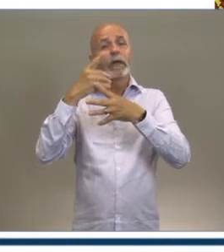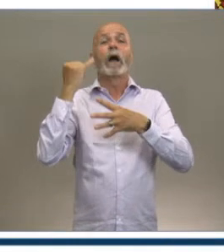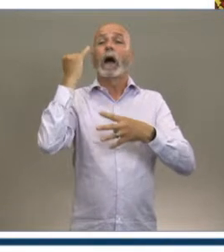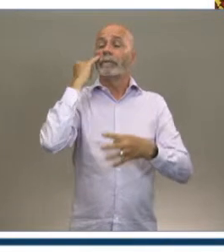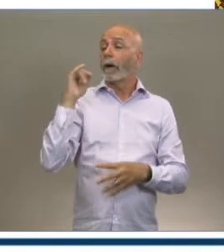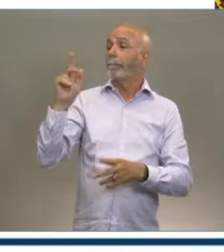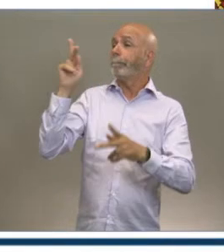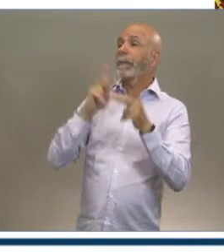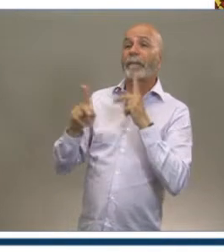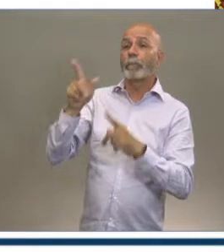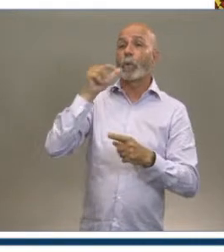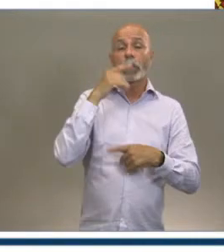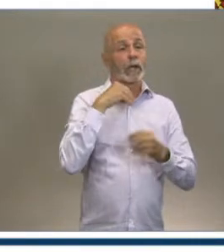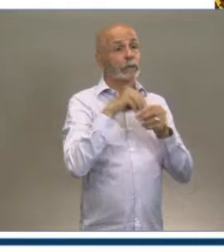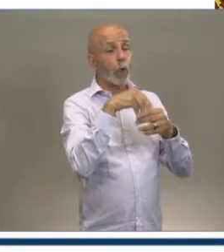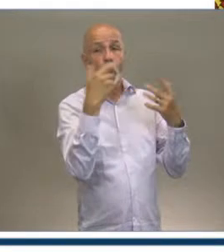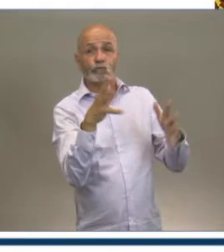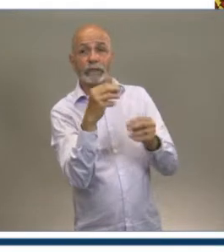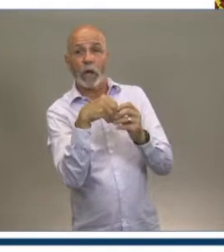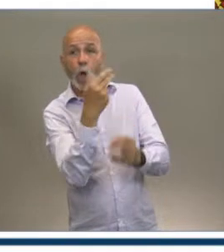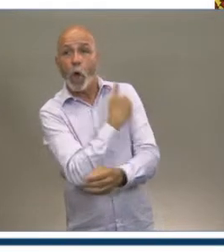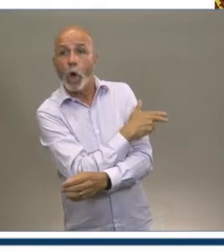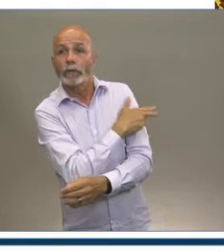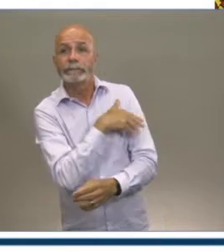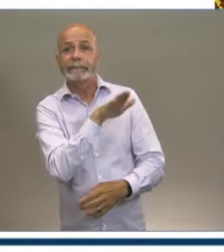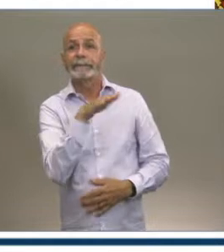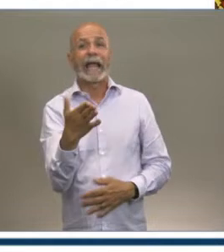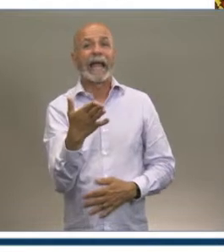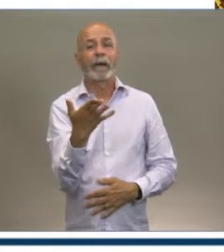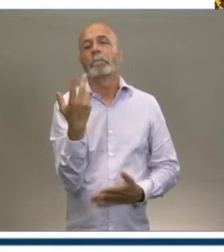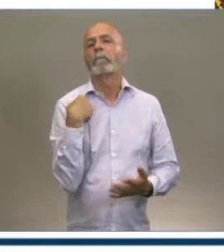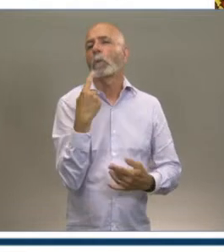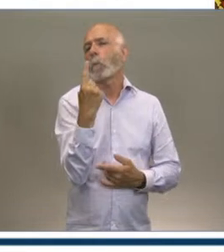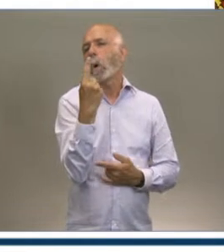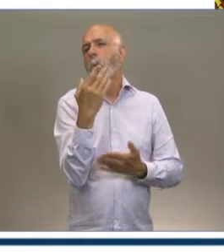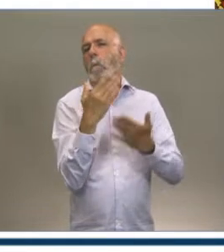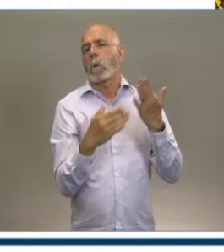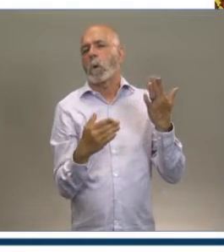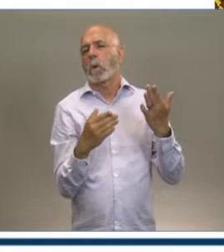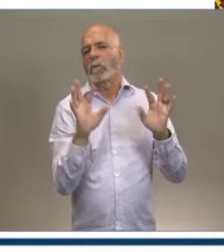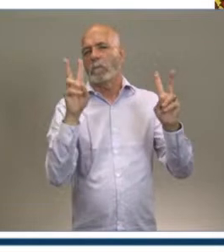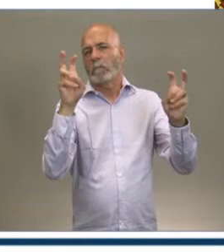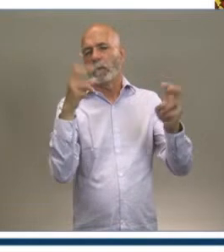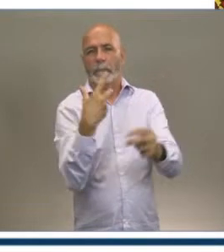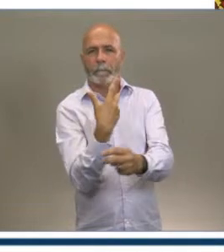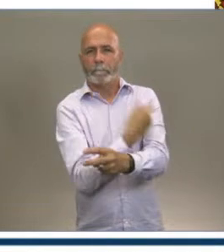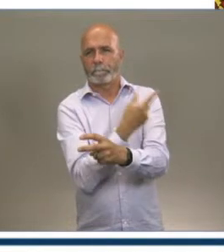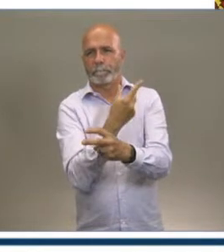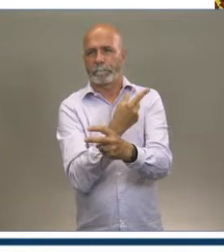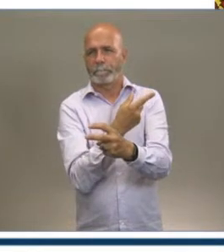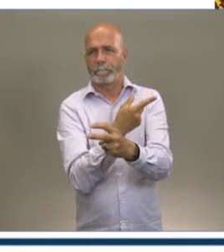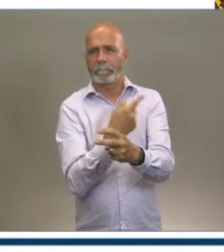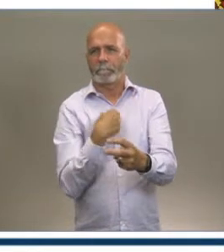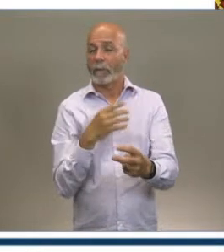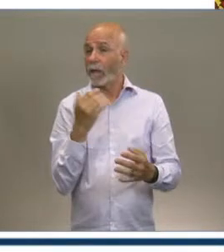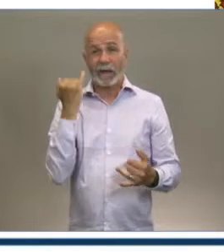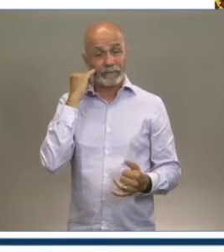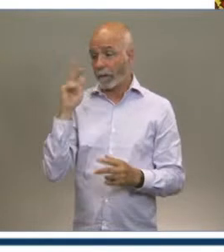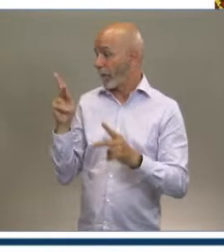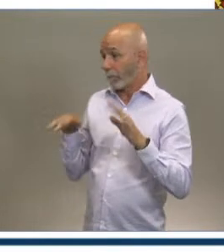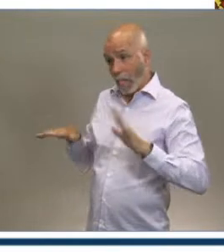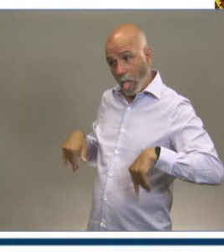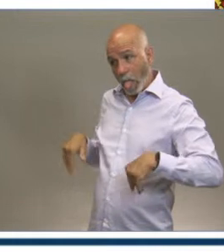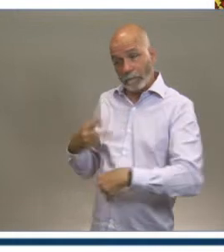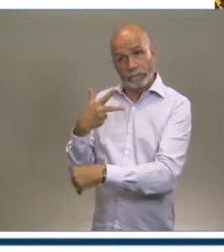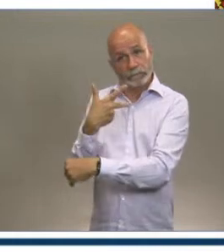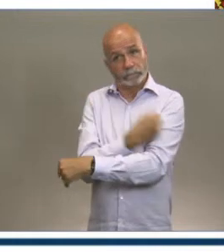are for people fully or partially vaccinated. As you know, Dr. Strang, unprotected Nova Scotians make up the overwhelming majority